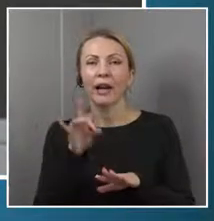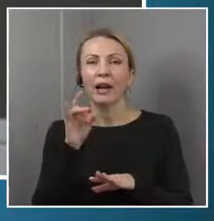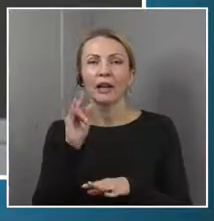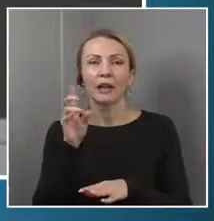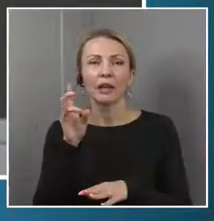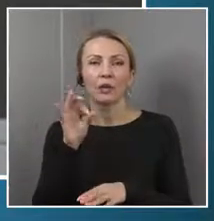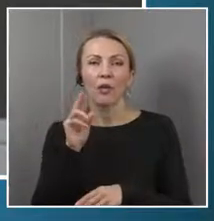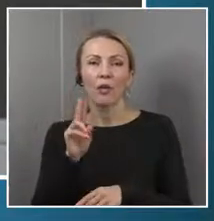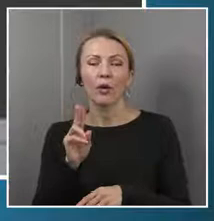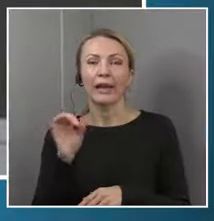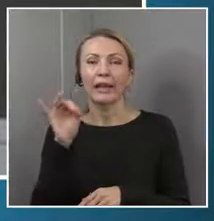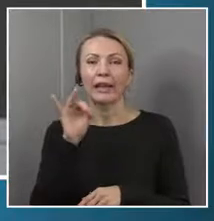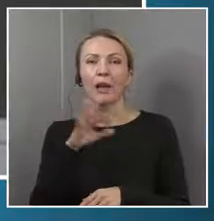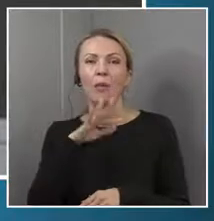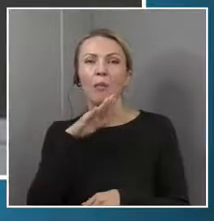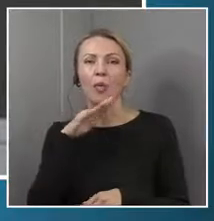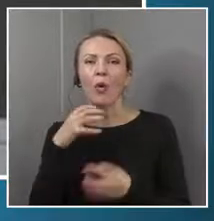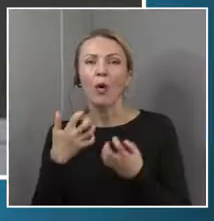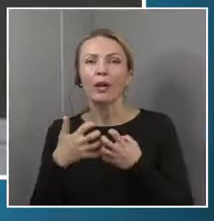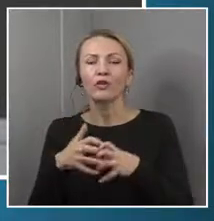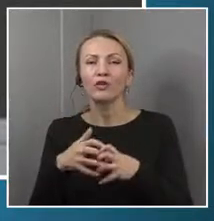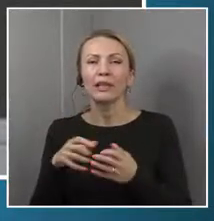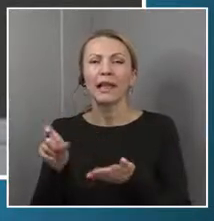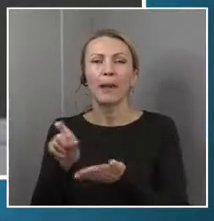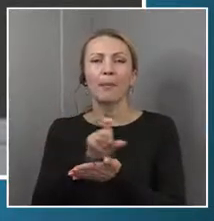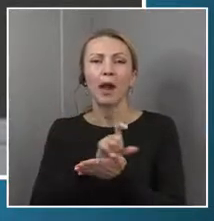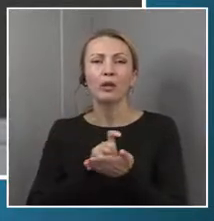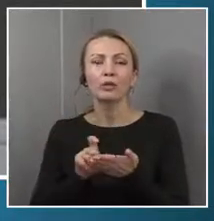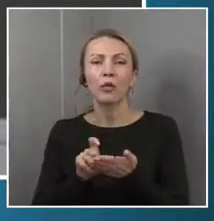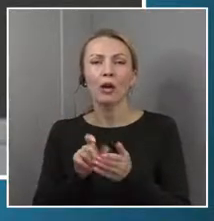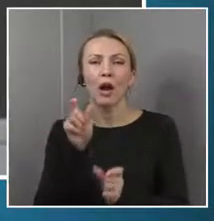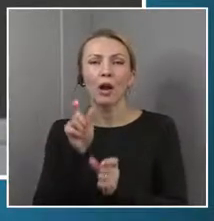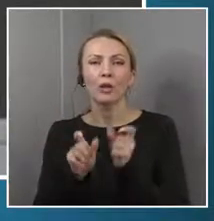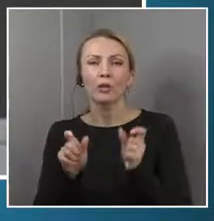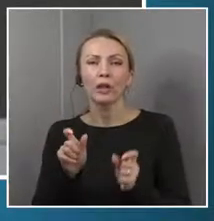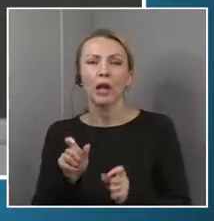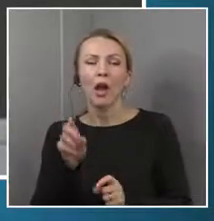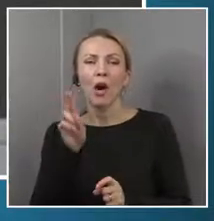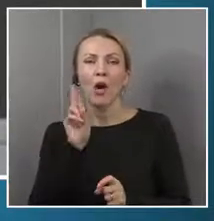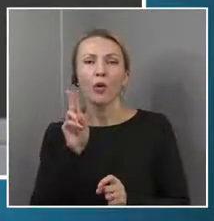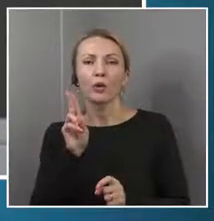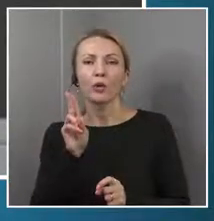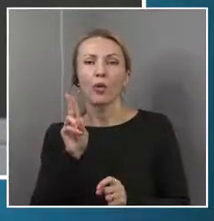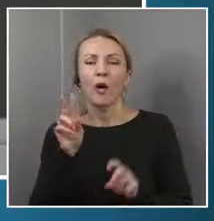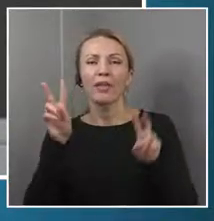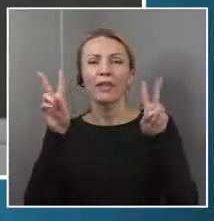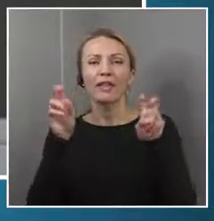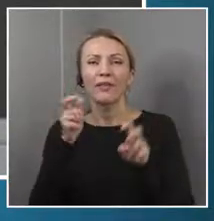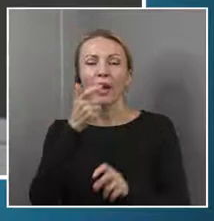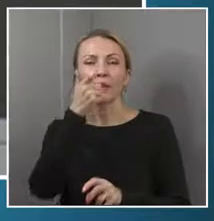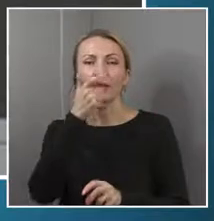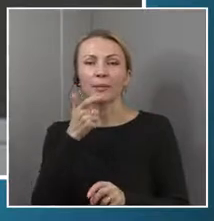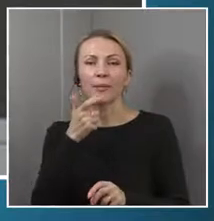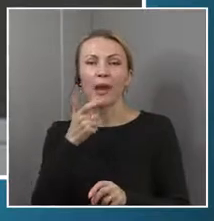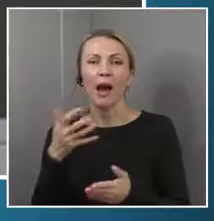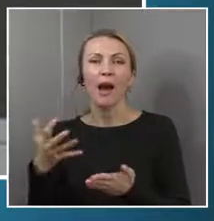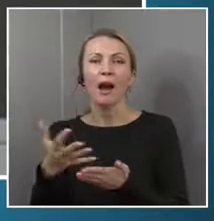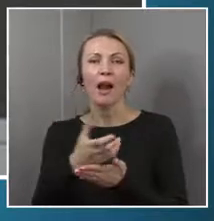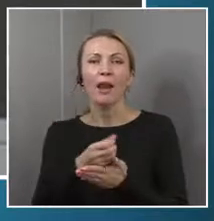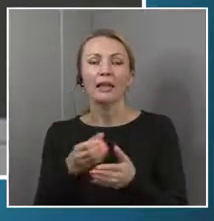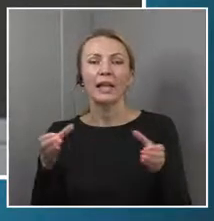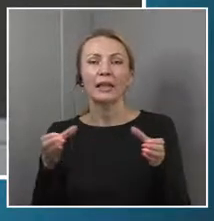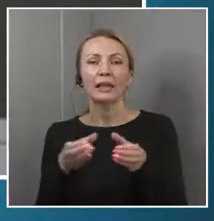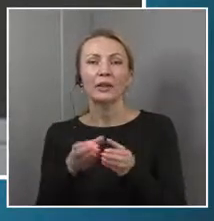popular market. This is not for everyone. And there are only a few who can